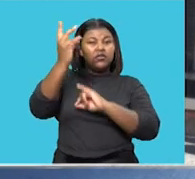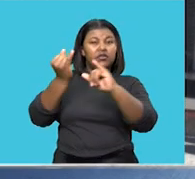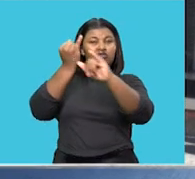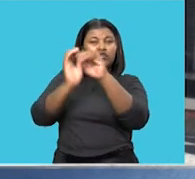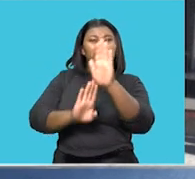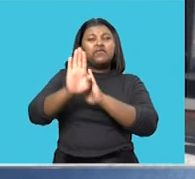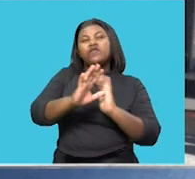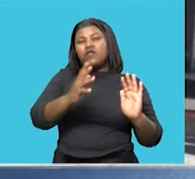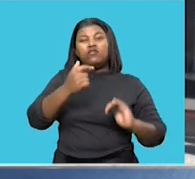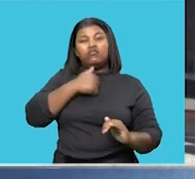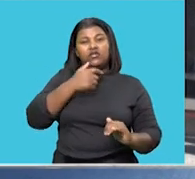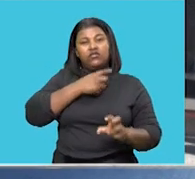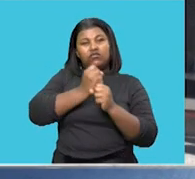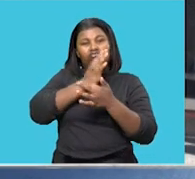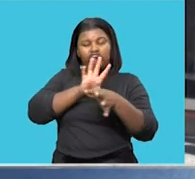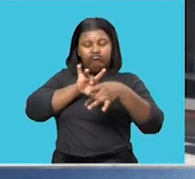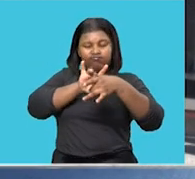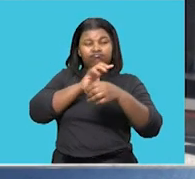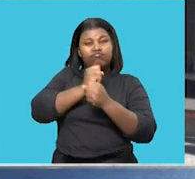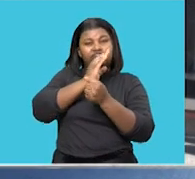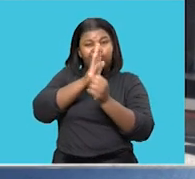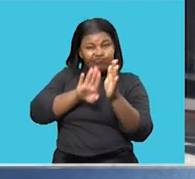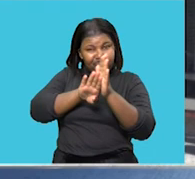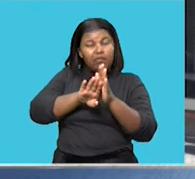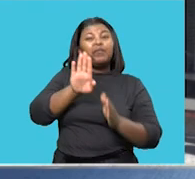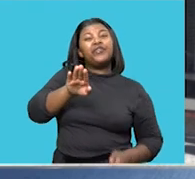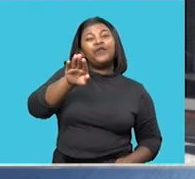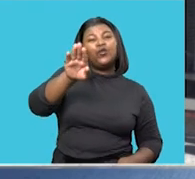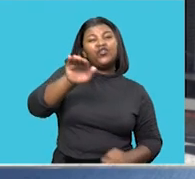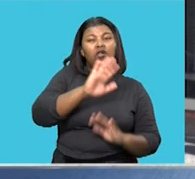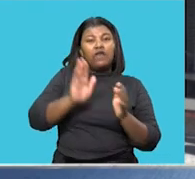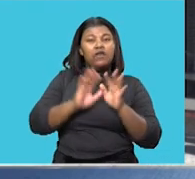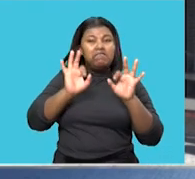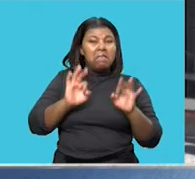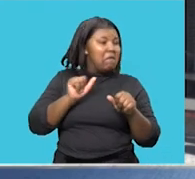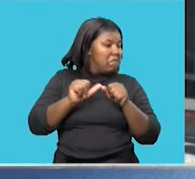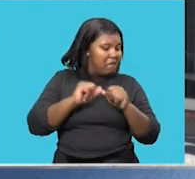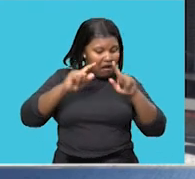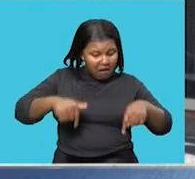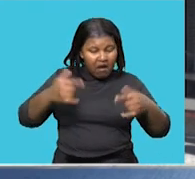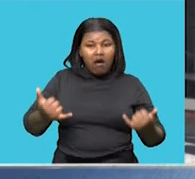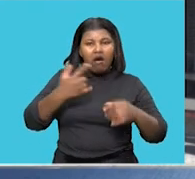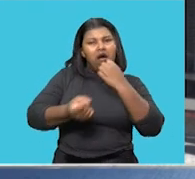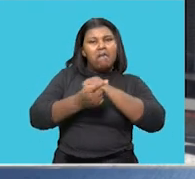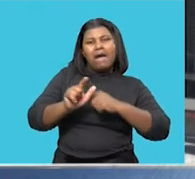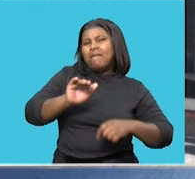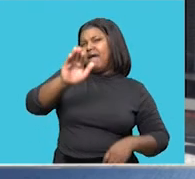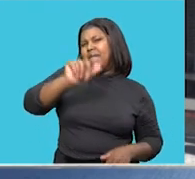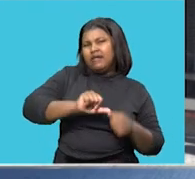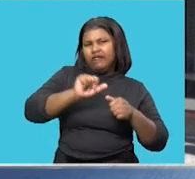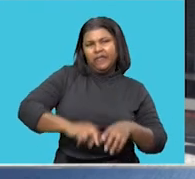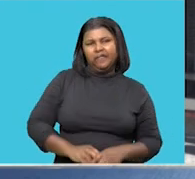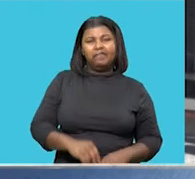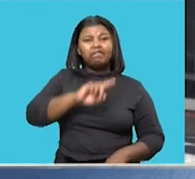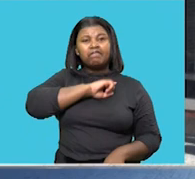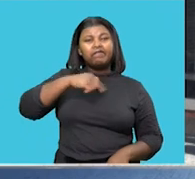How do you continue to sustain the industry and make sure that in future we live it in a much better state than the way that we found it? Because we know that